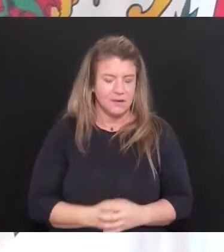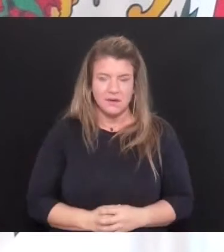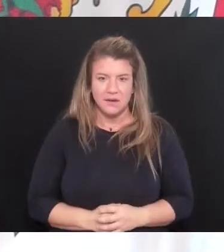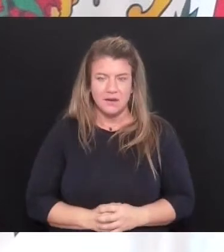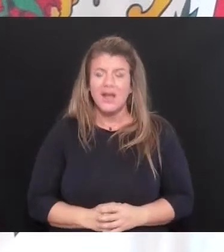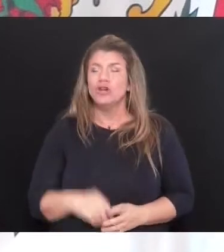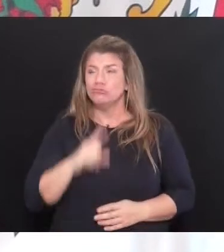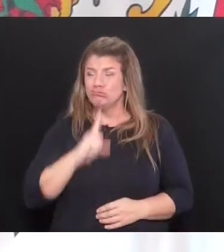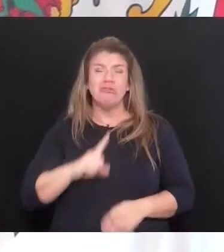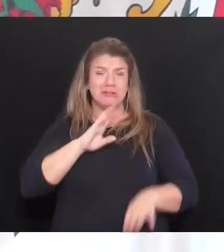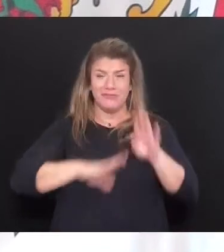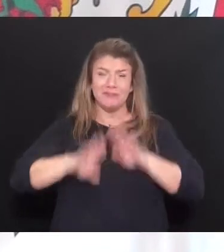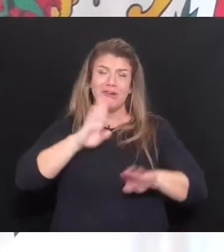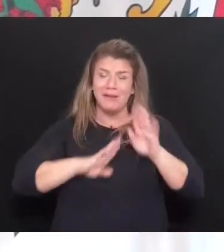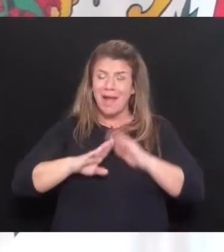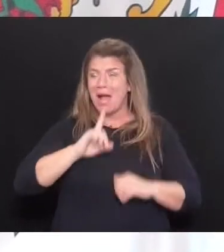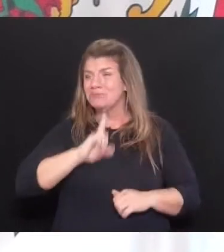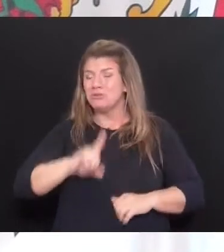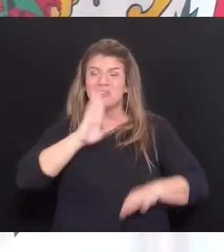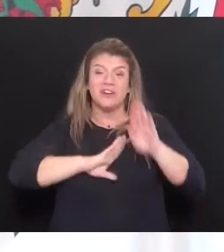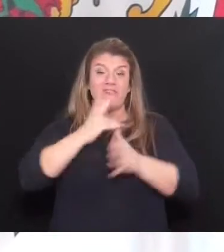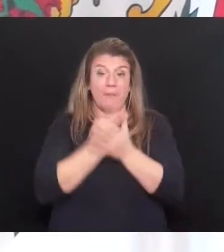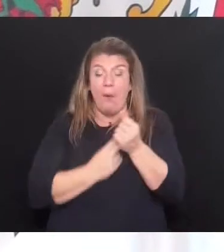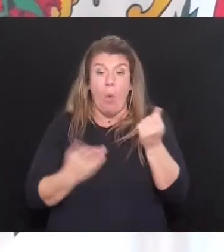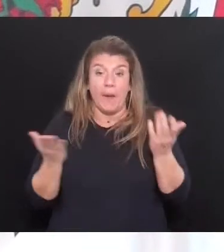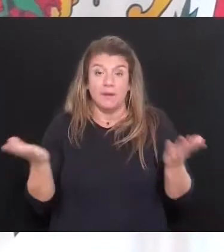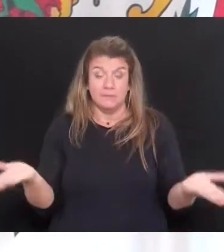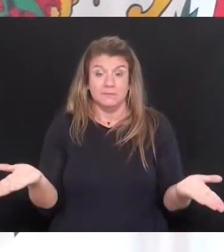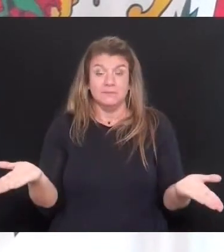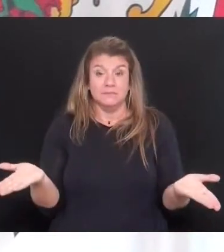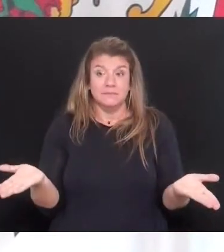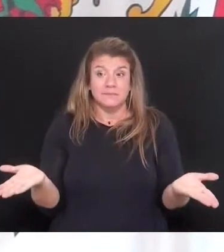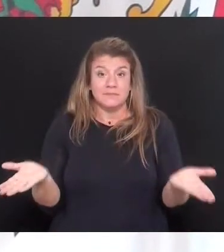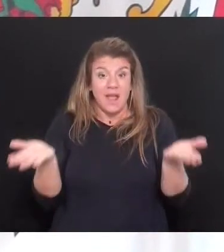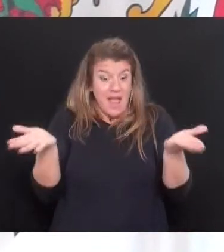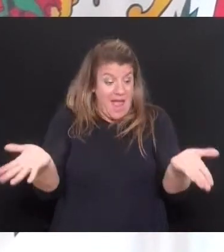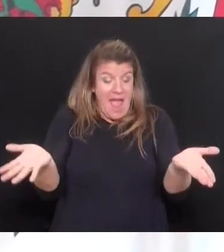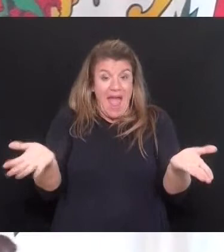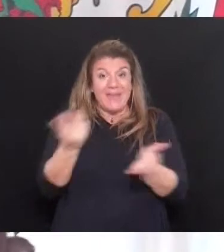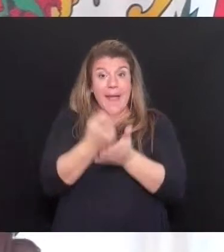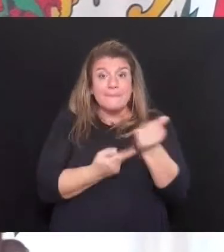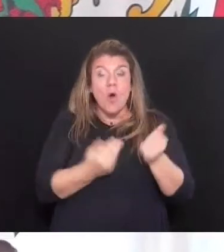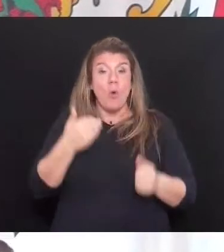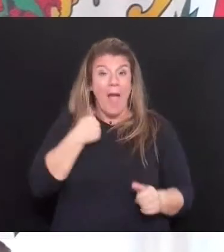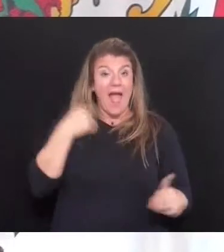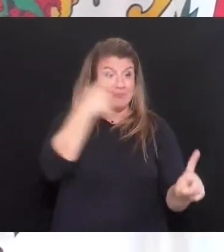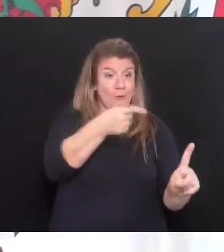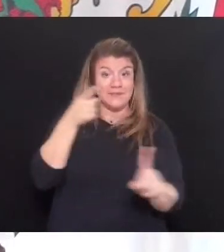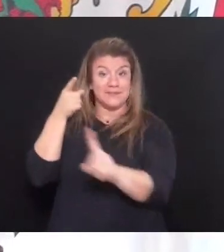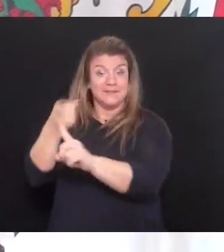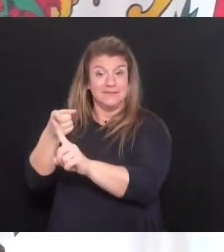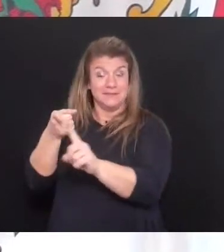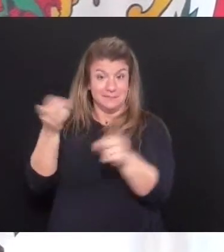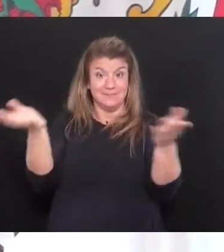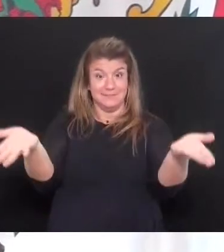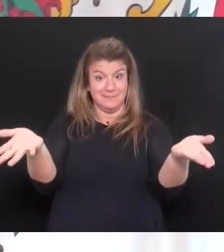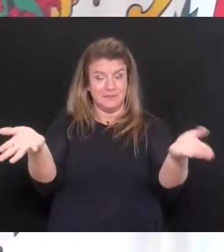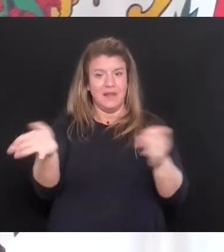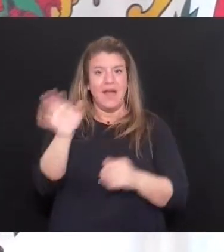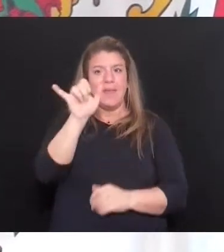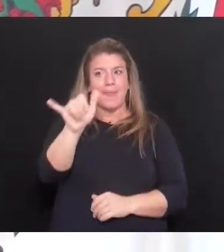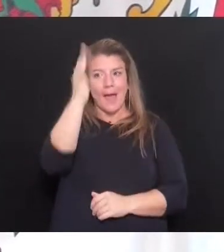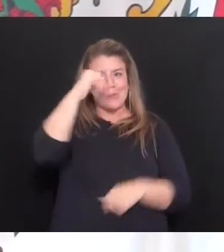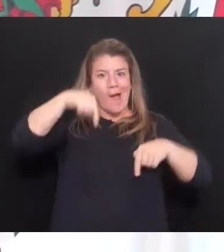Sure, it's frustrating. It's probably frustrating to both sides. And both sides have merits, and that's why this great country is founded